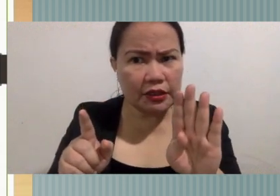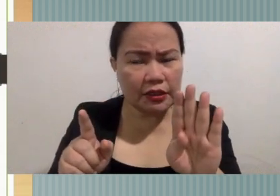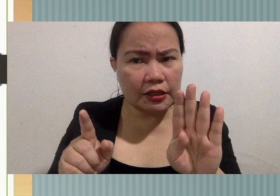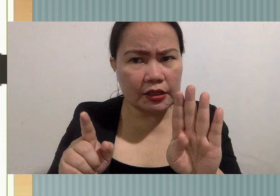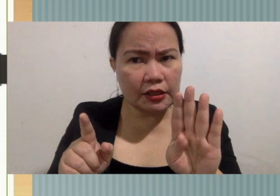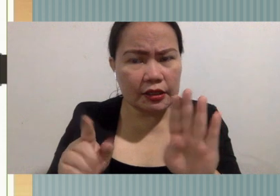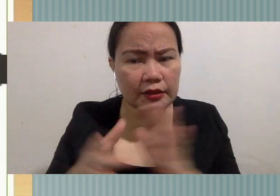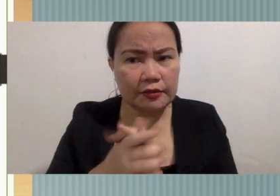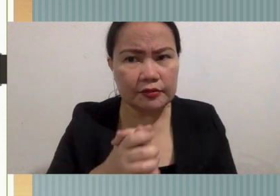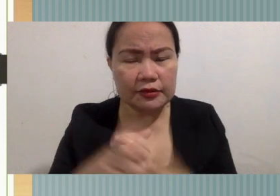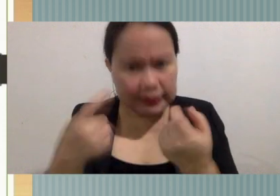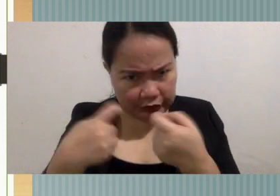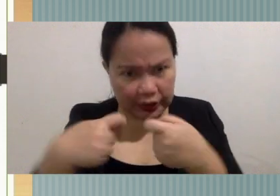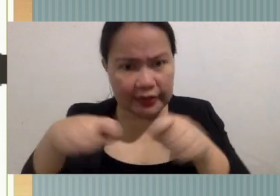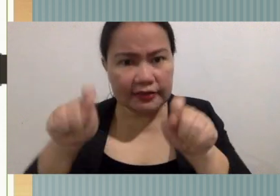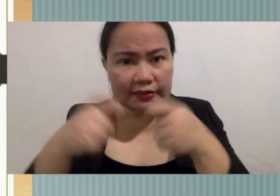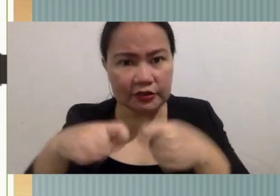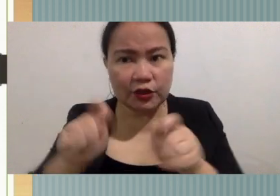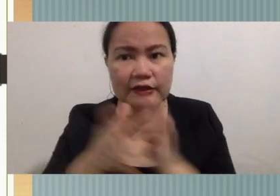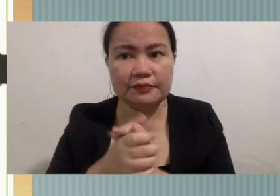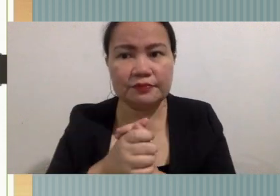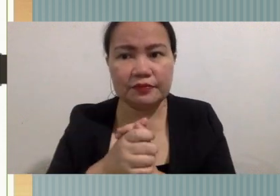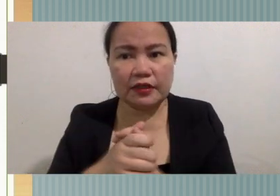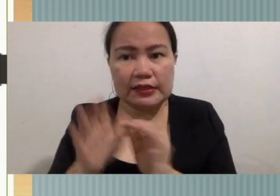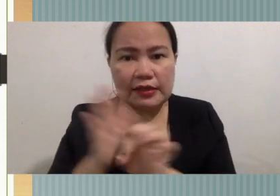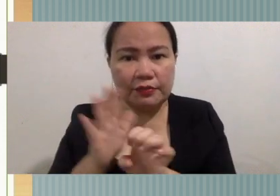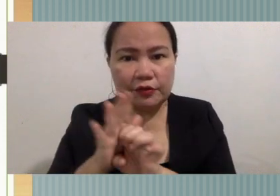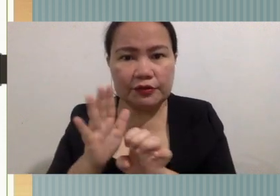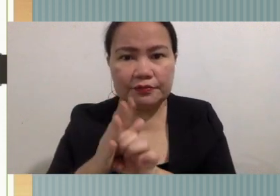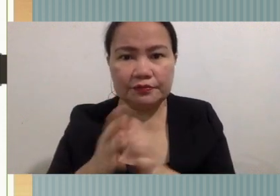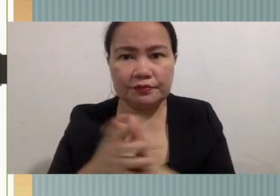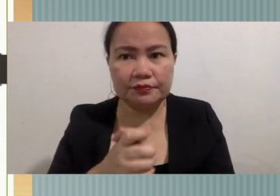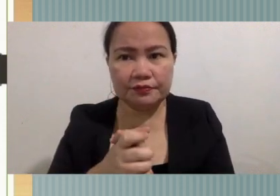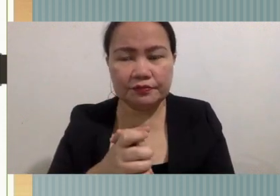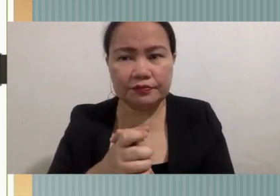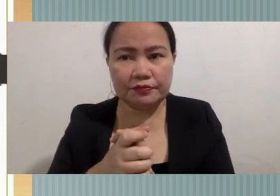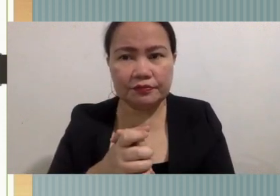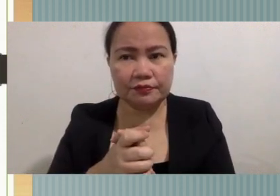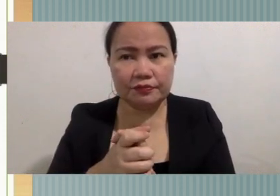a. Let's try this example.